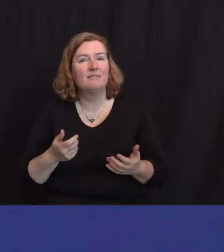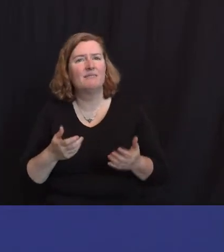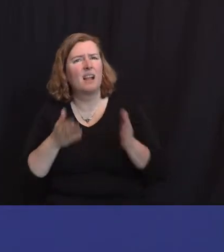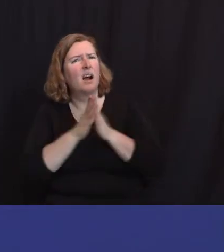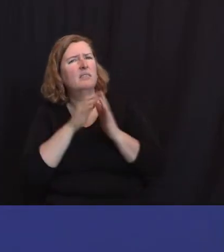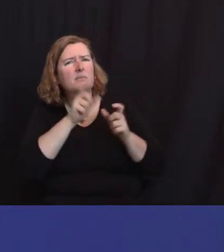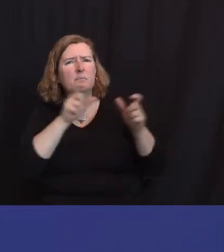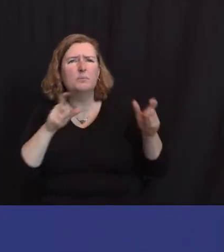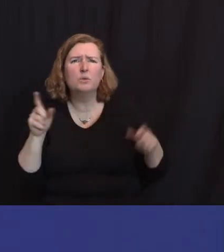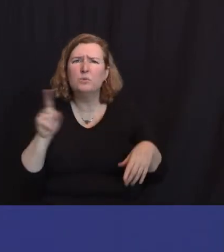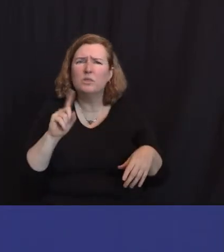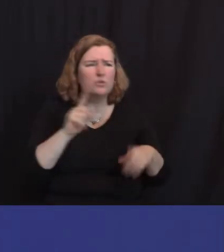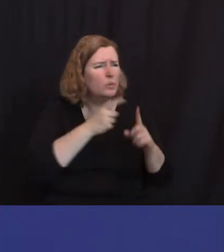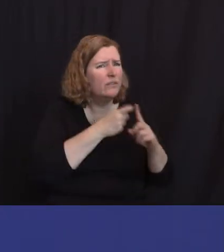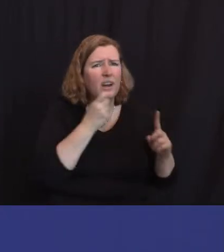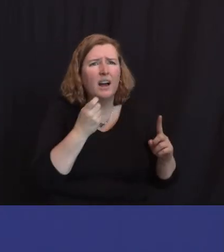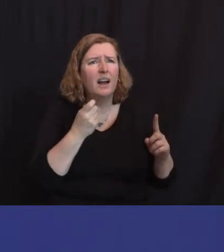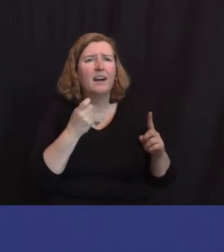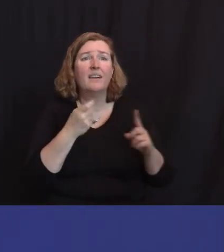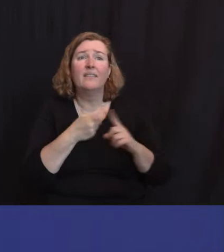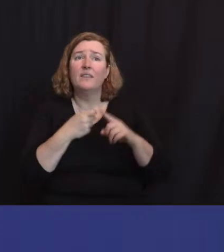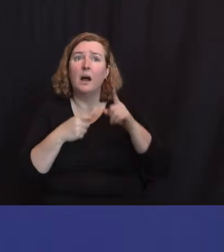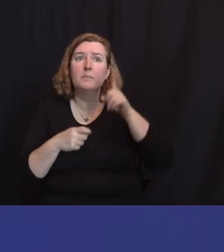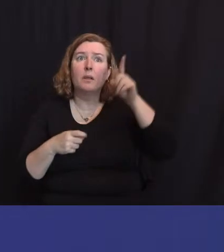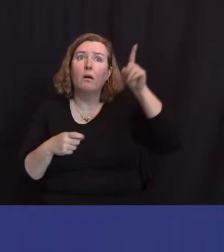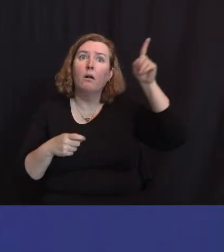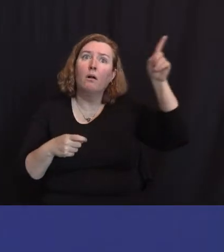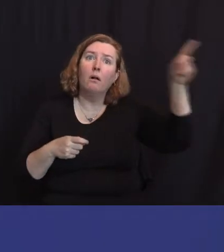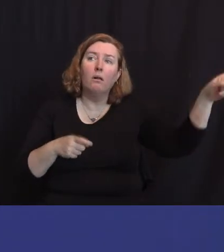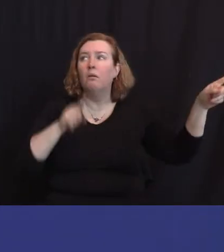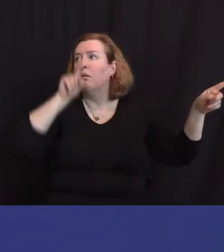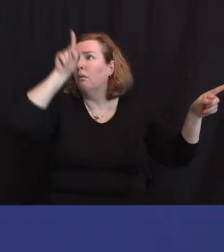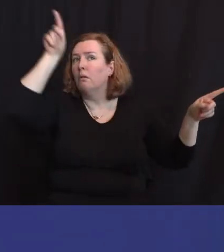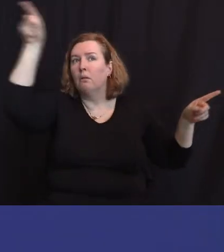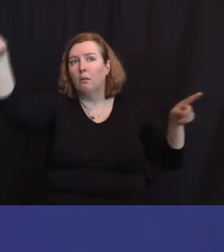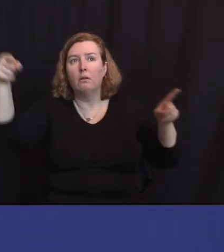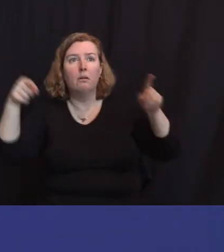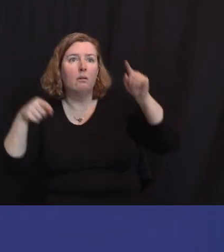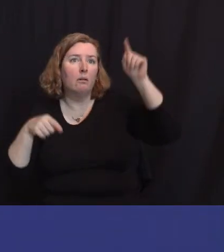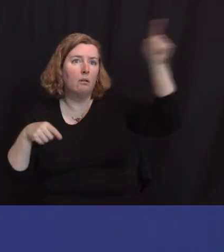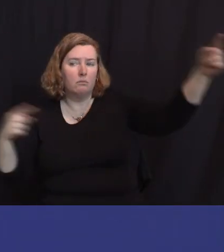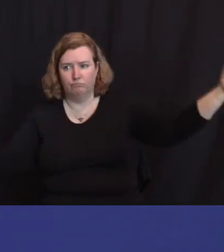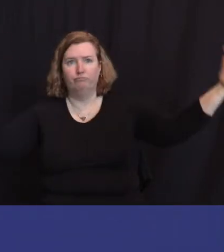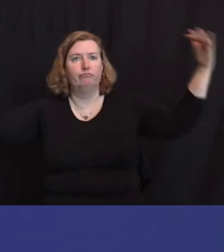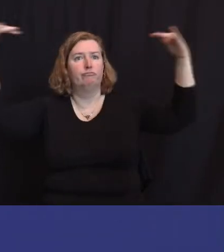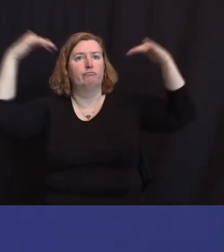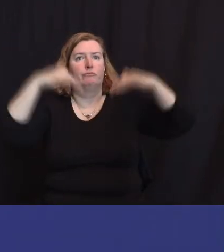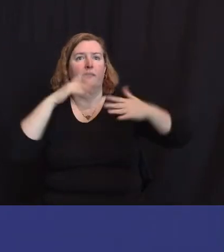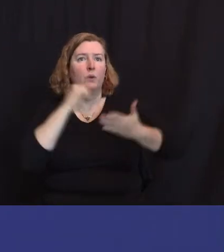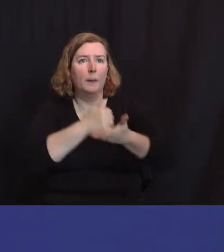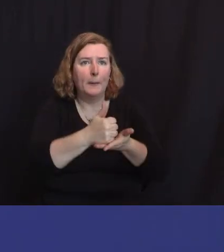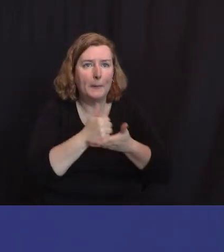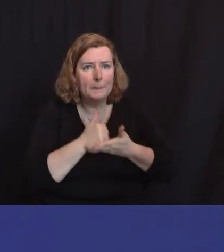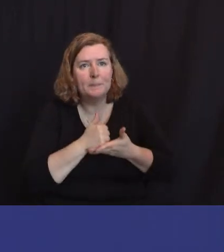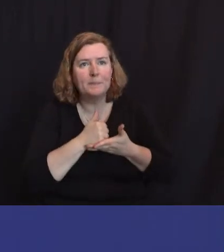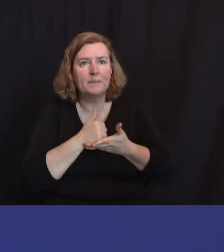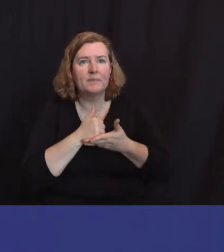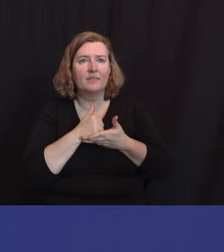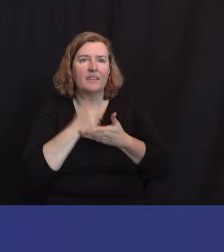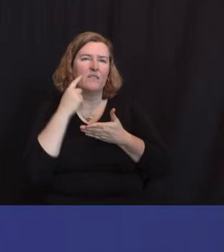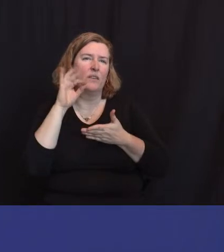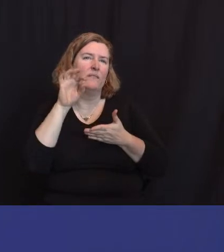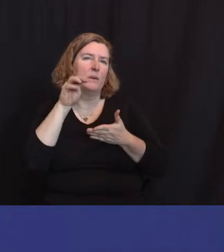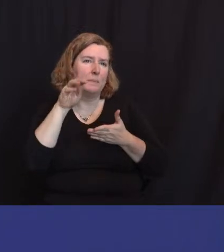hear stories. They're all over the country. And in some cases, they're coming back home. They're from New Jersey. It's